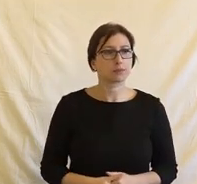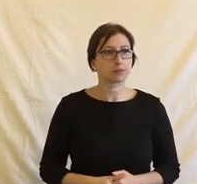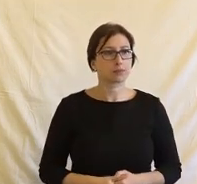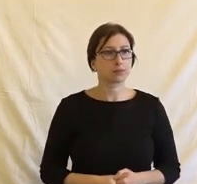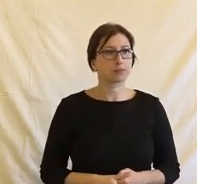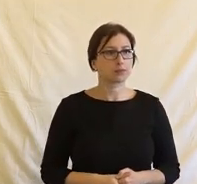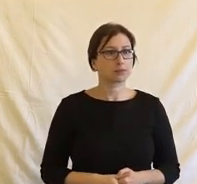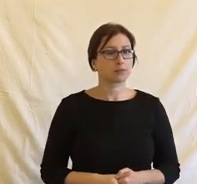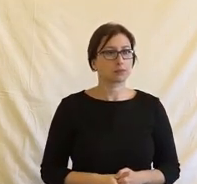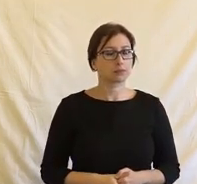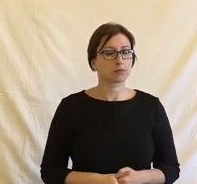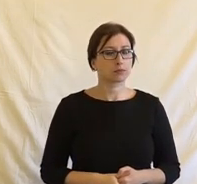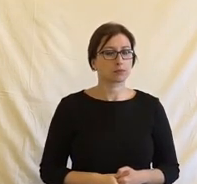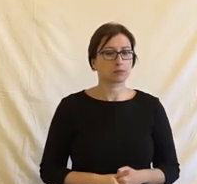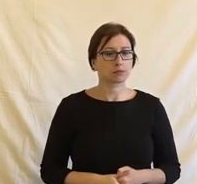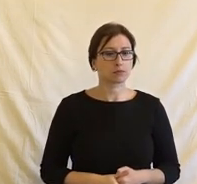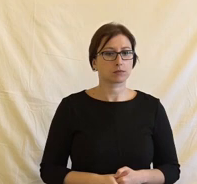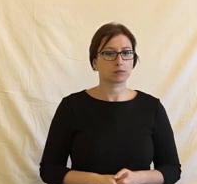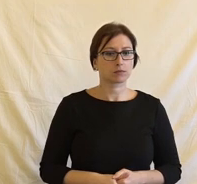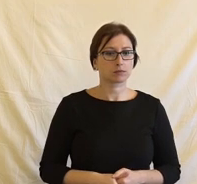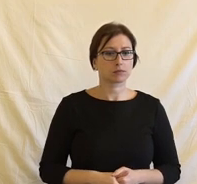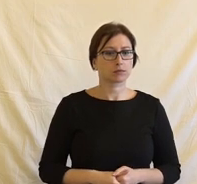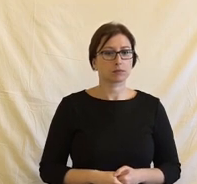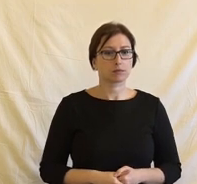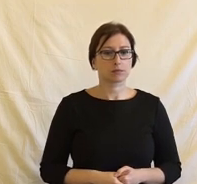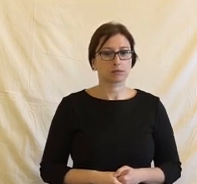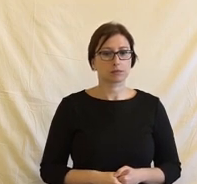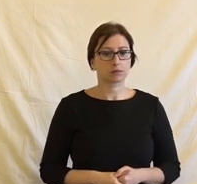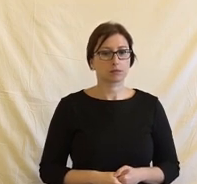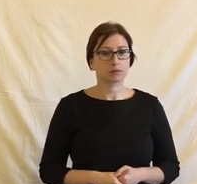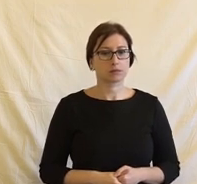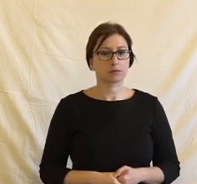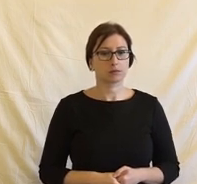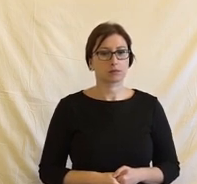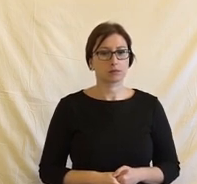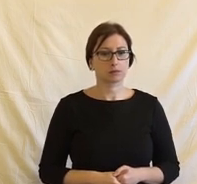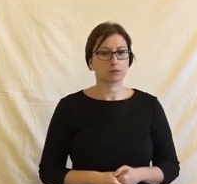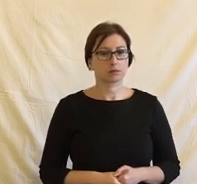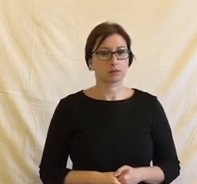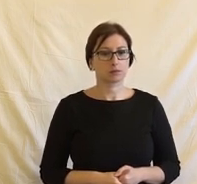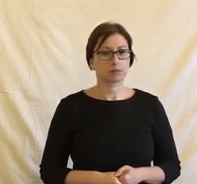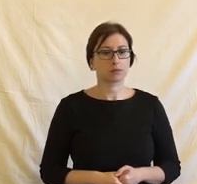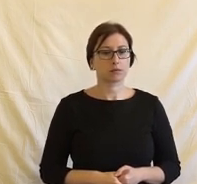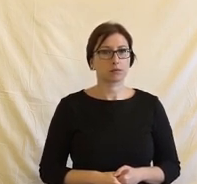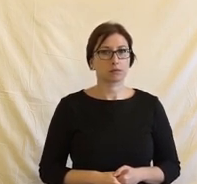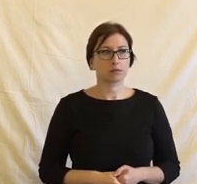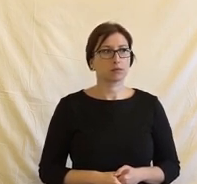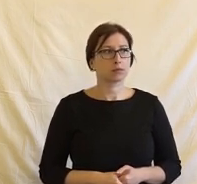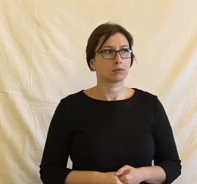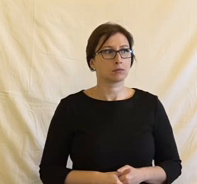going to lie, and I understand why they are saying what they're saying, because right now